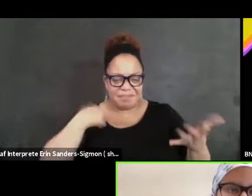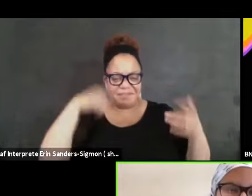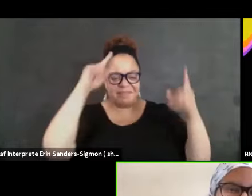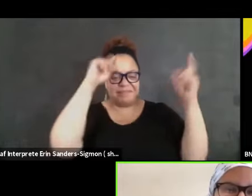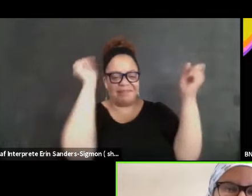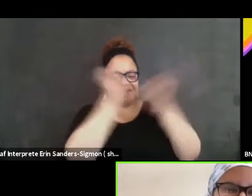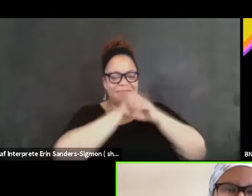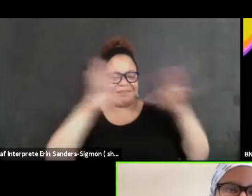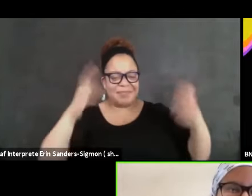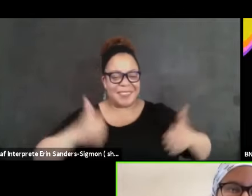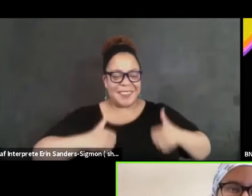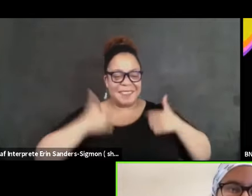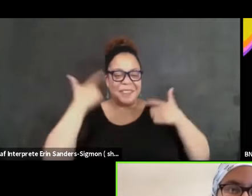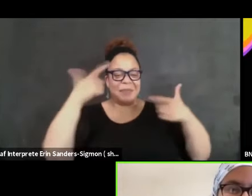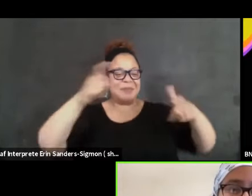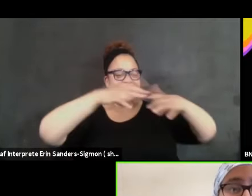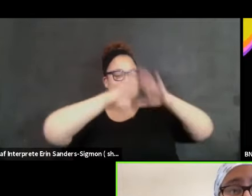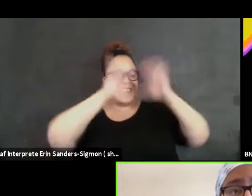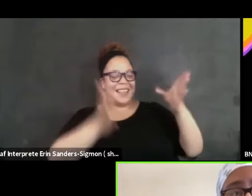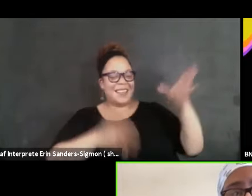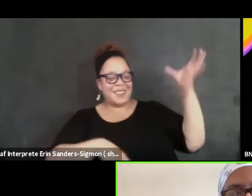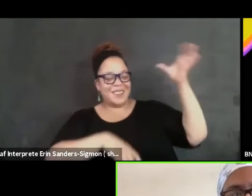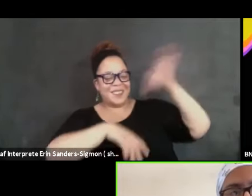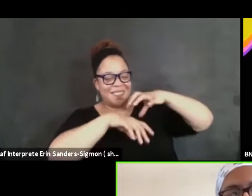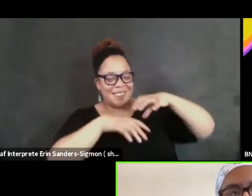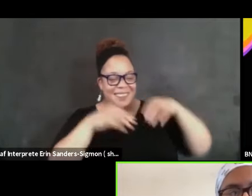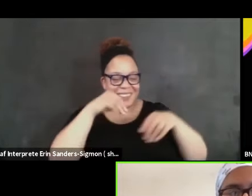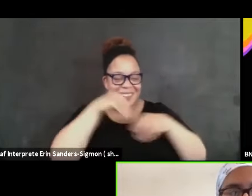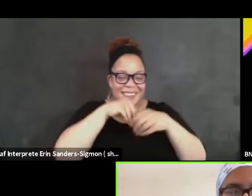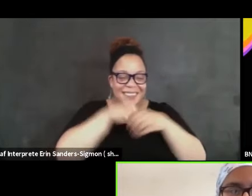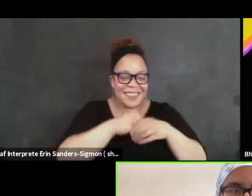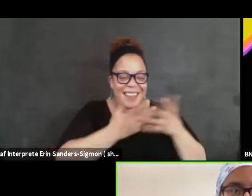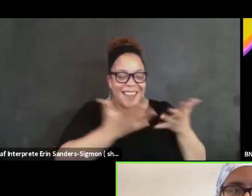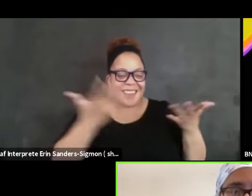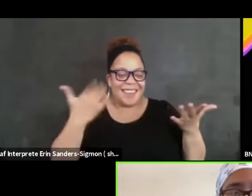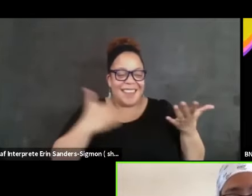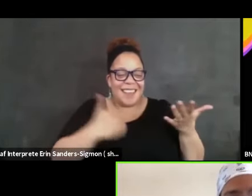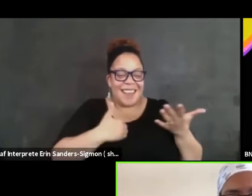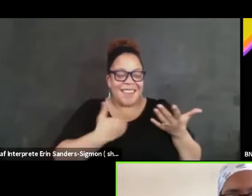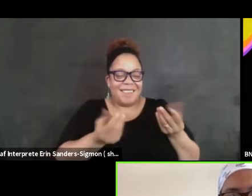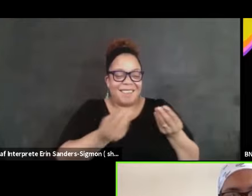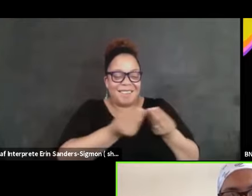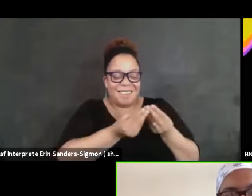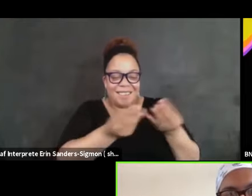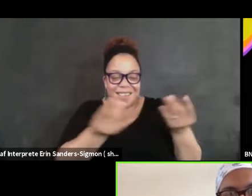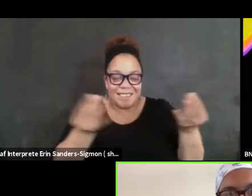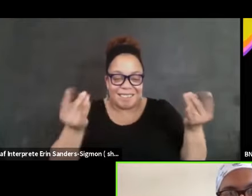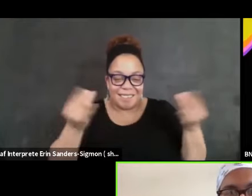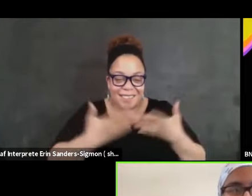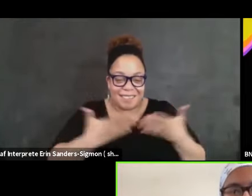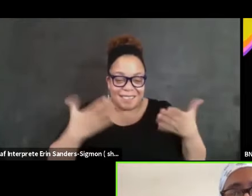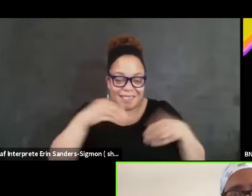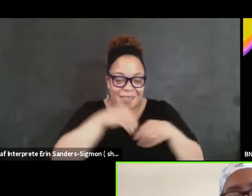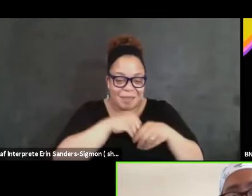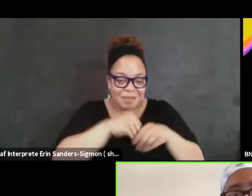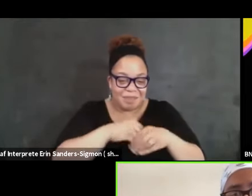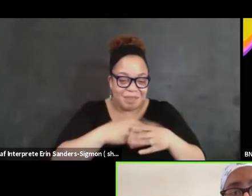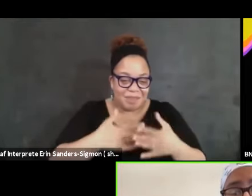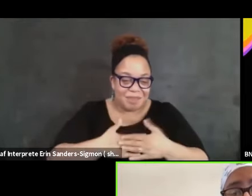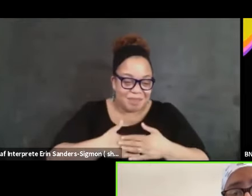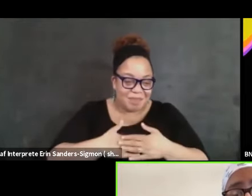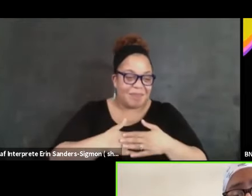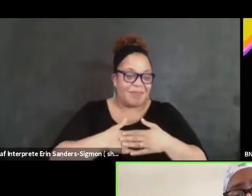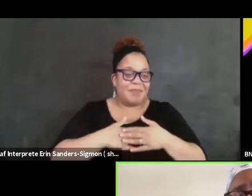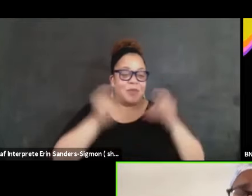with the scent of fresh lasagna. When I'm done eating, my private tutor comes to help me with my pre-calc homework. Then after